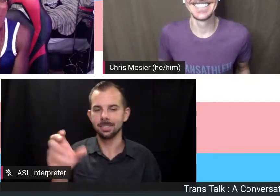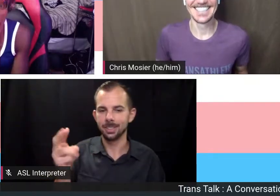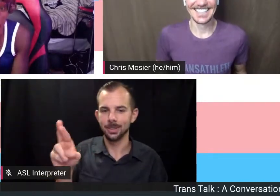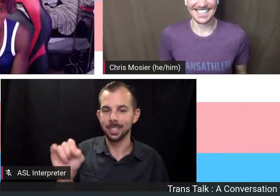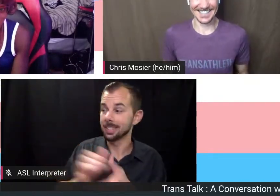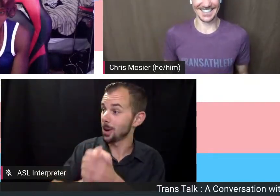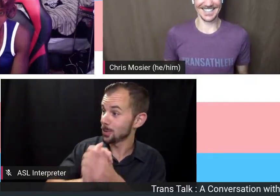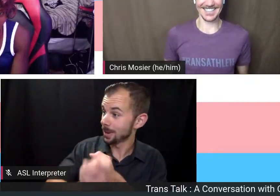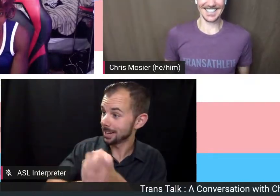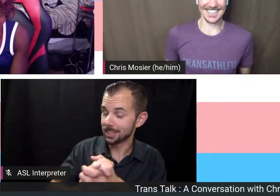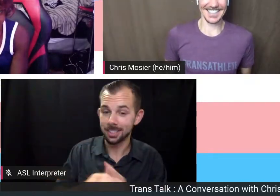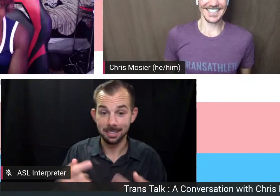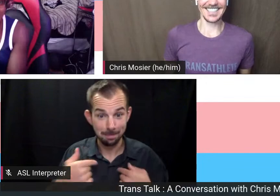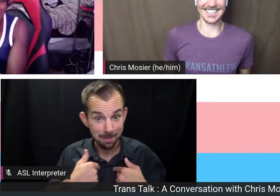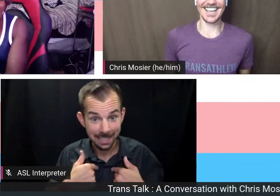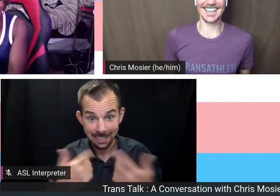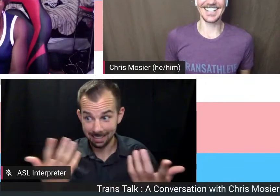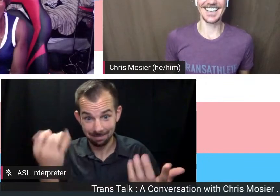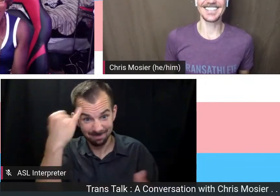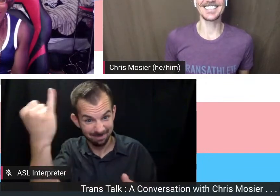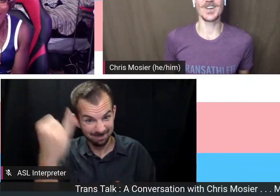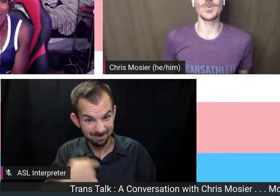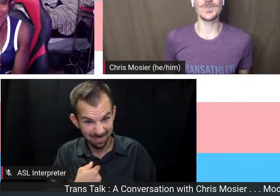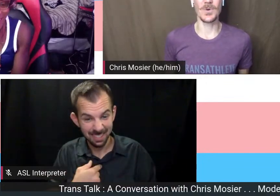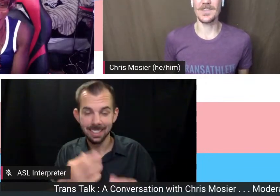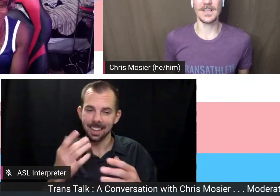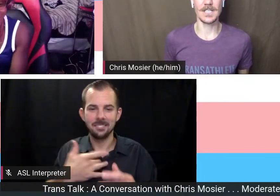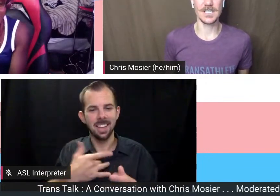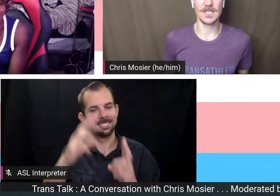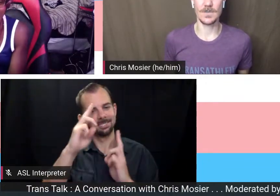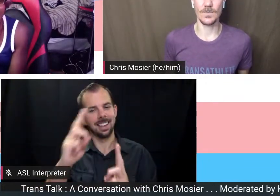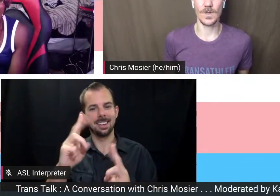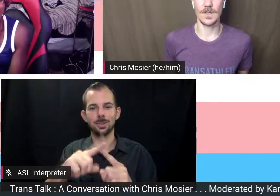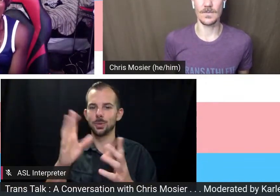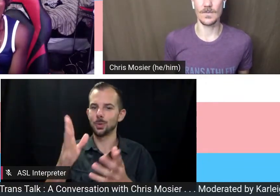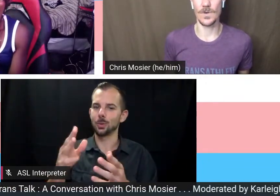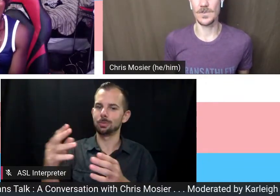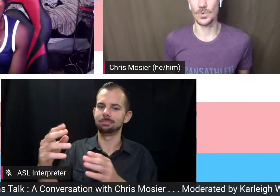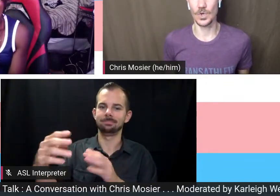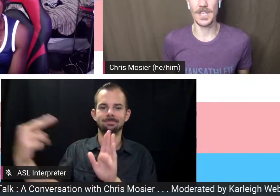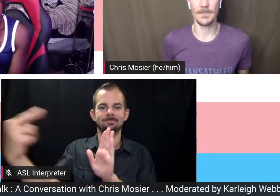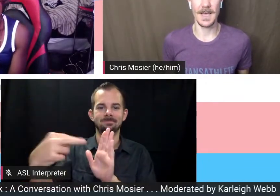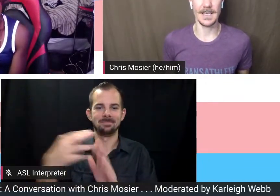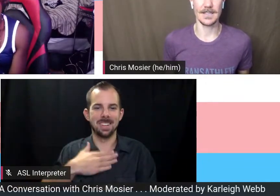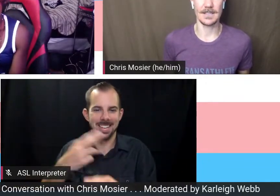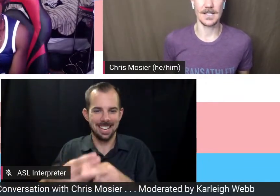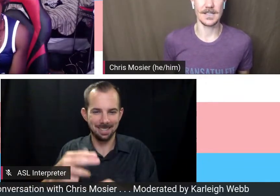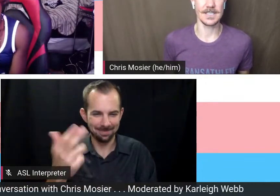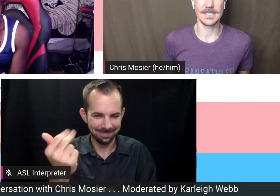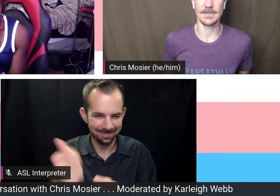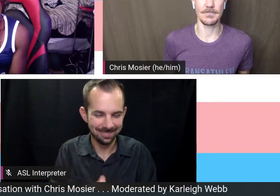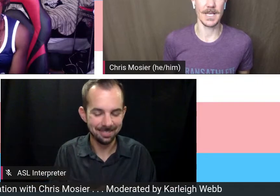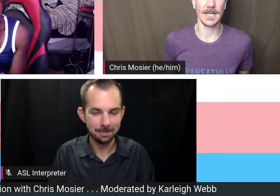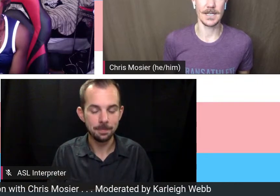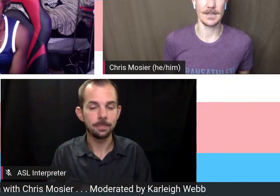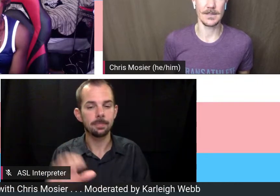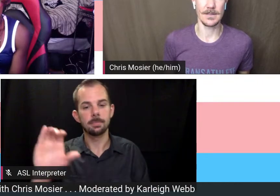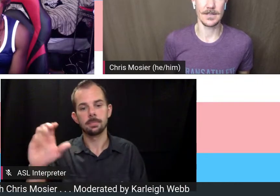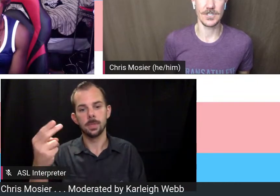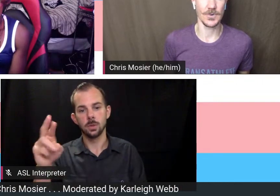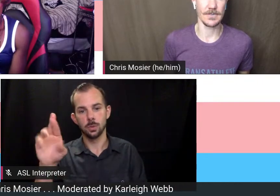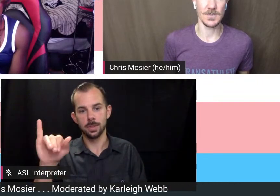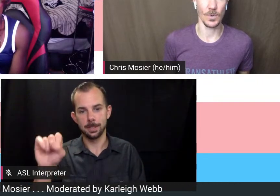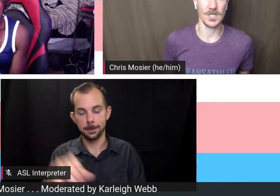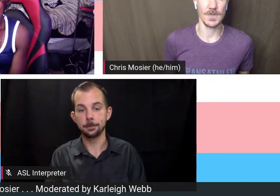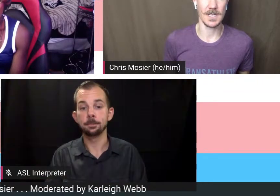honor I'd pass on, honestly. Yeah. So, I think it's just, if you look back at it, this is embedded in